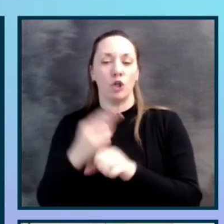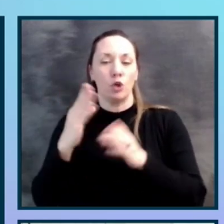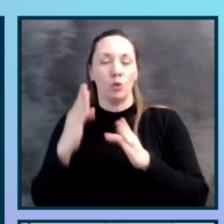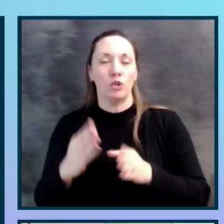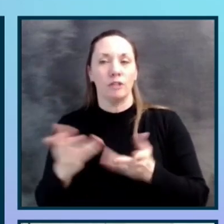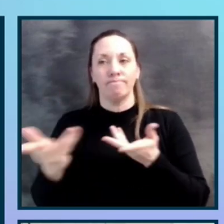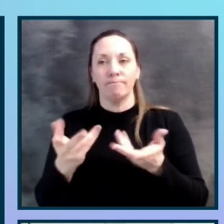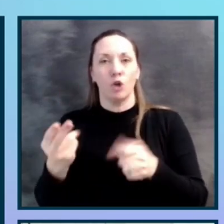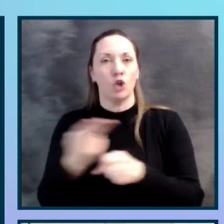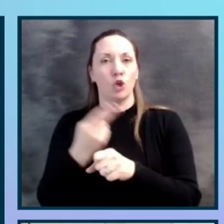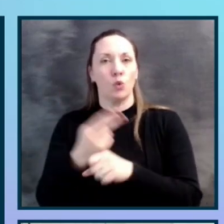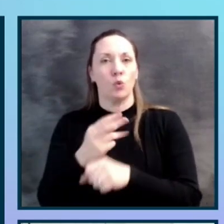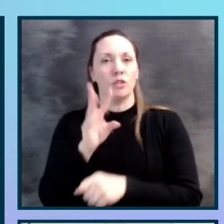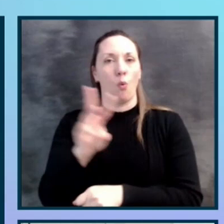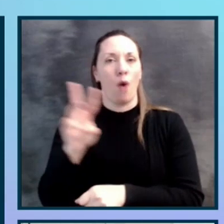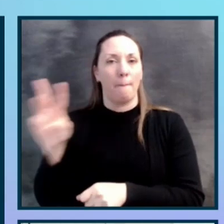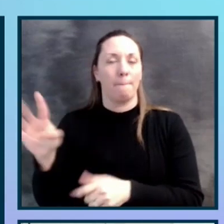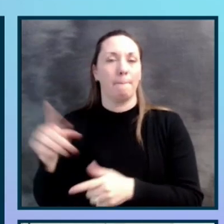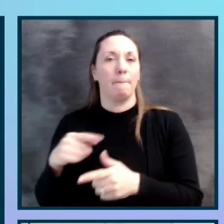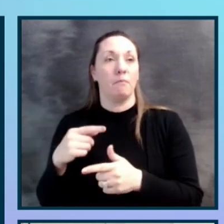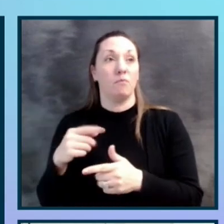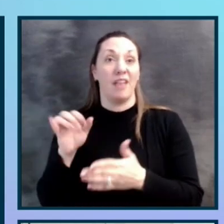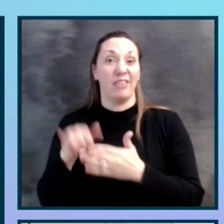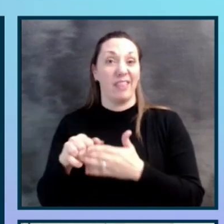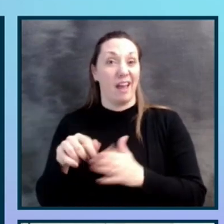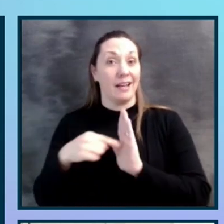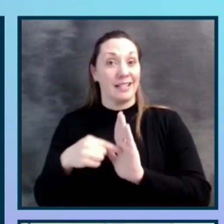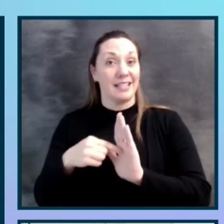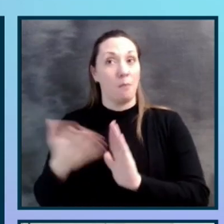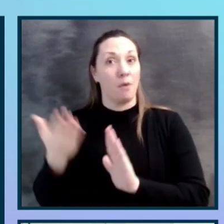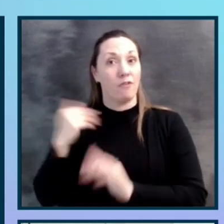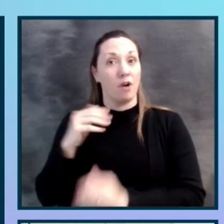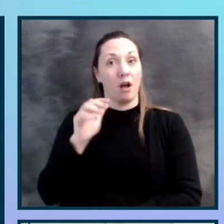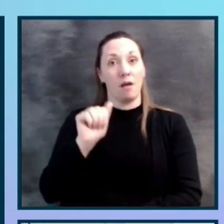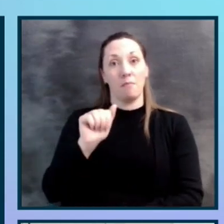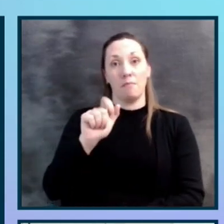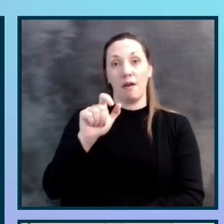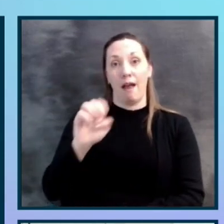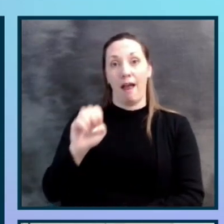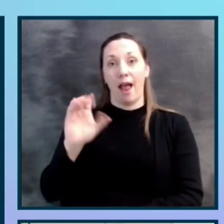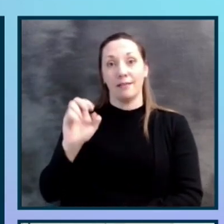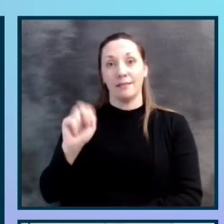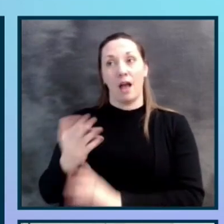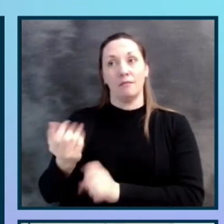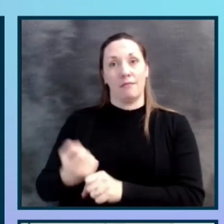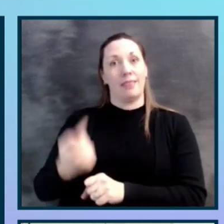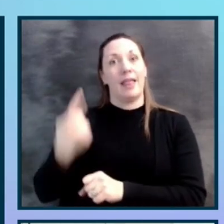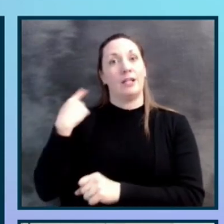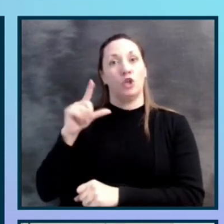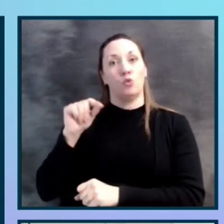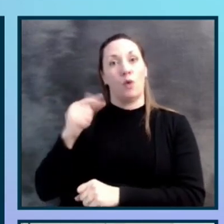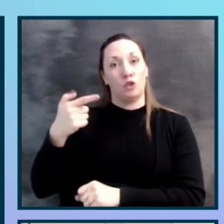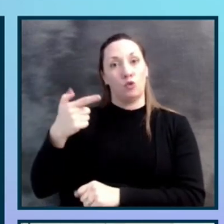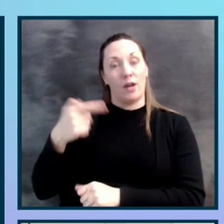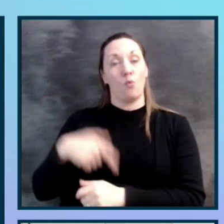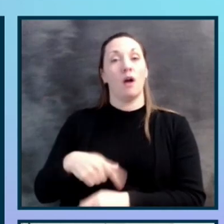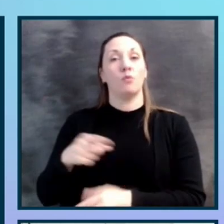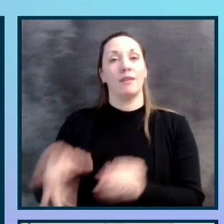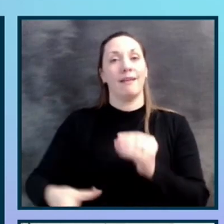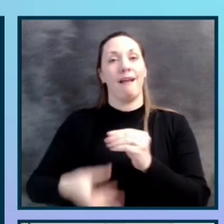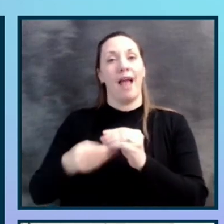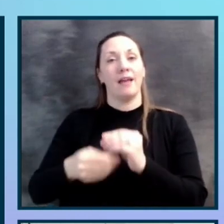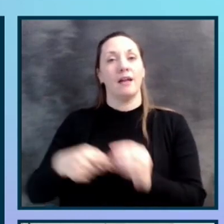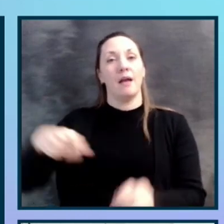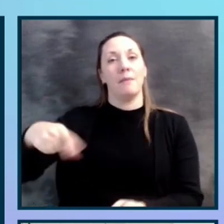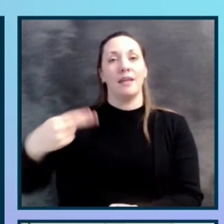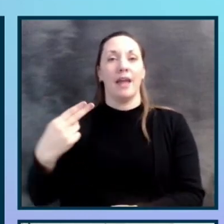web, which in the instance that I was giving from AxCon 2021 sessions, where they added it in the page title